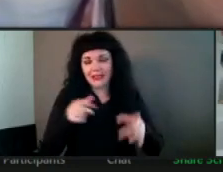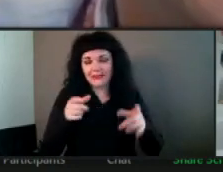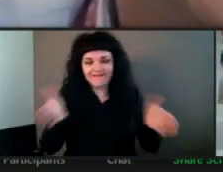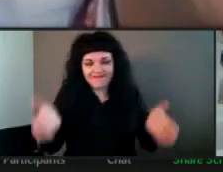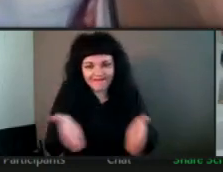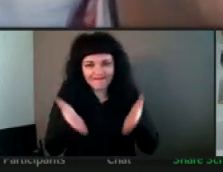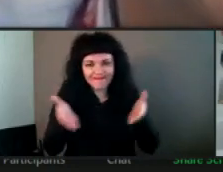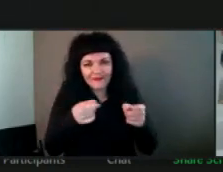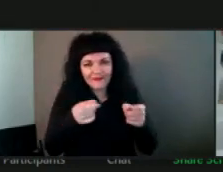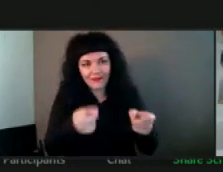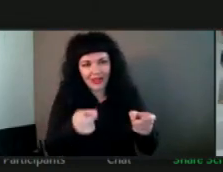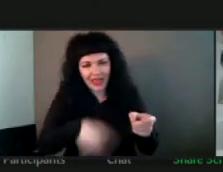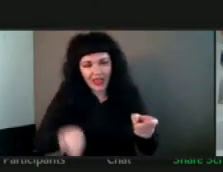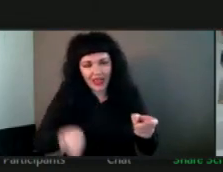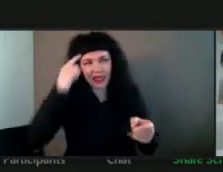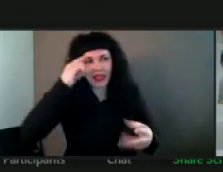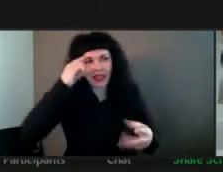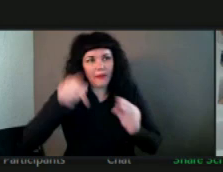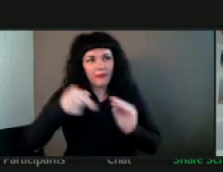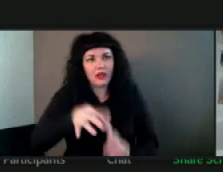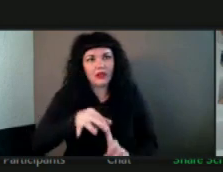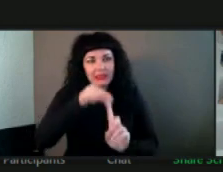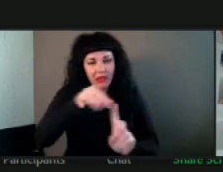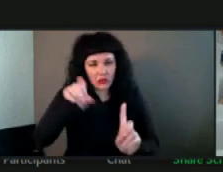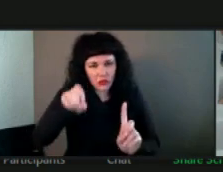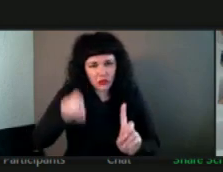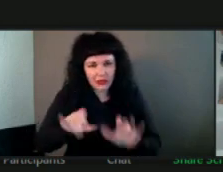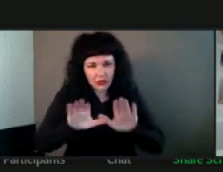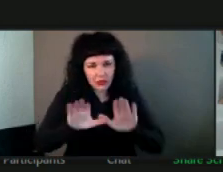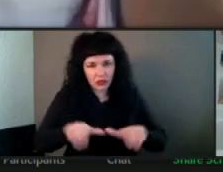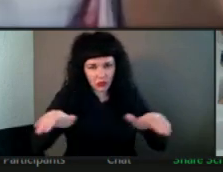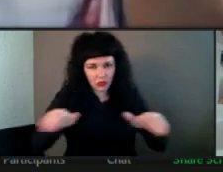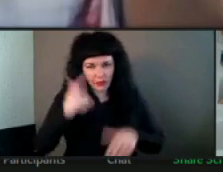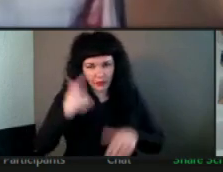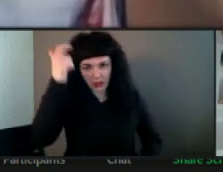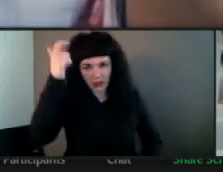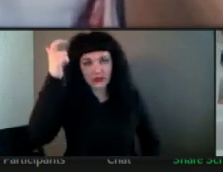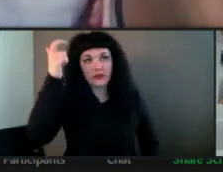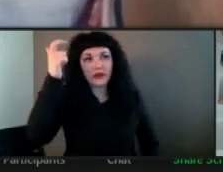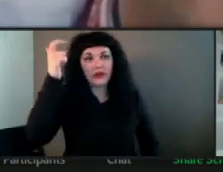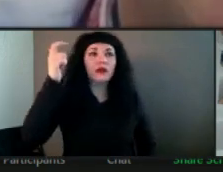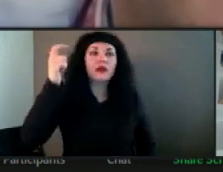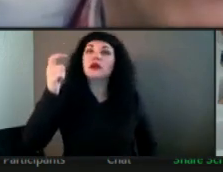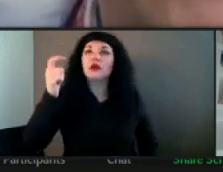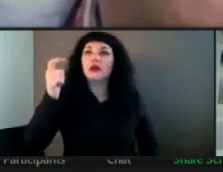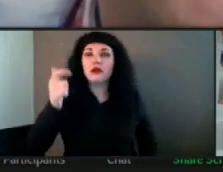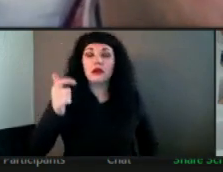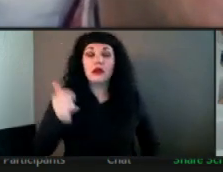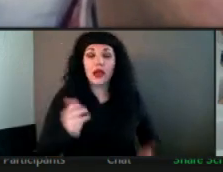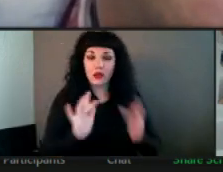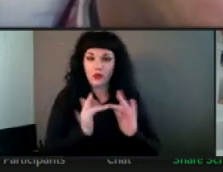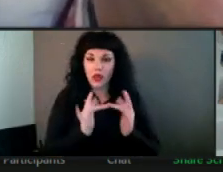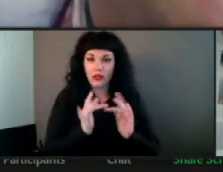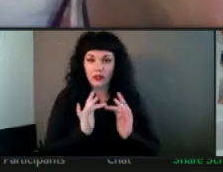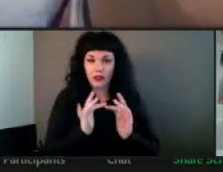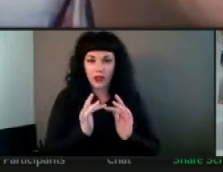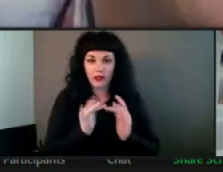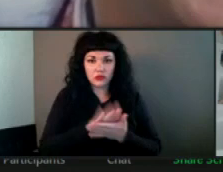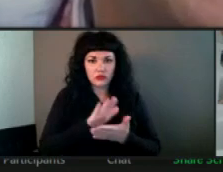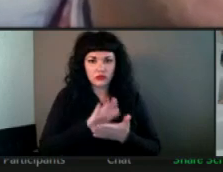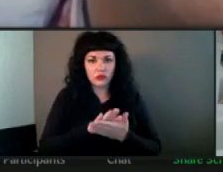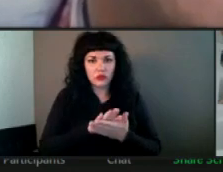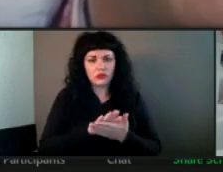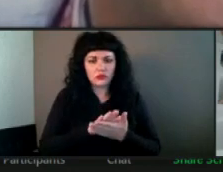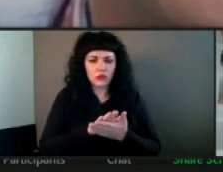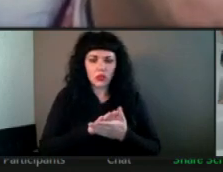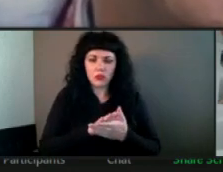children as a separate group, because I think that while the digital schooling might work for a lot of children, some of